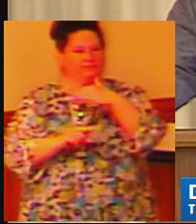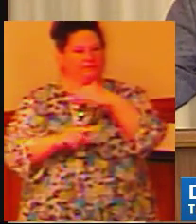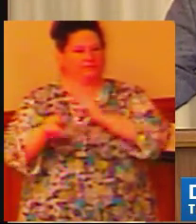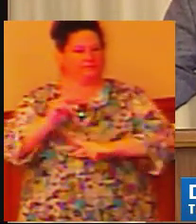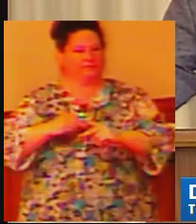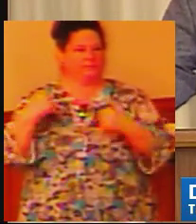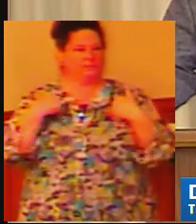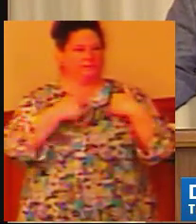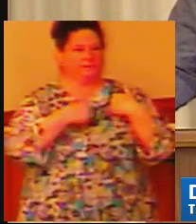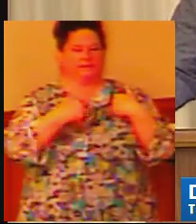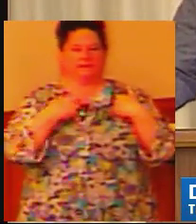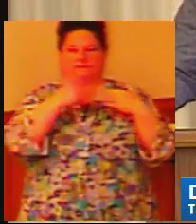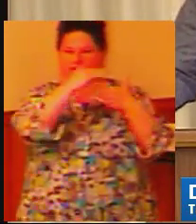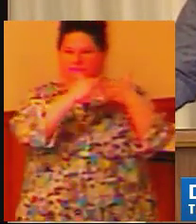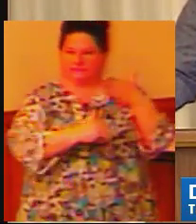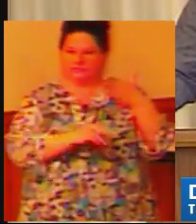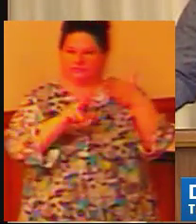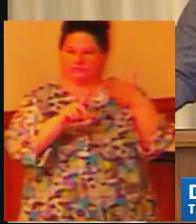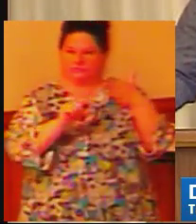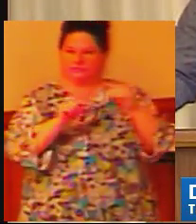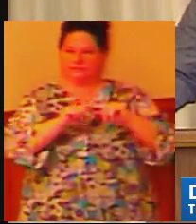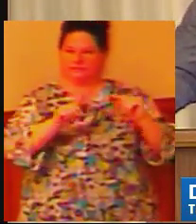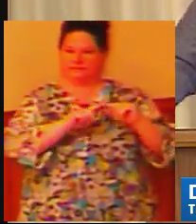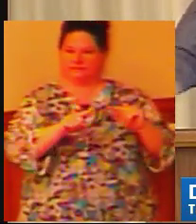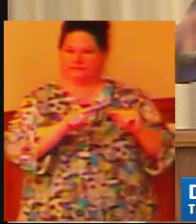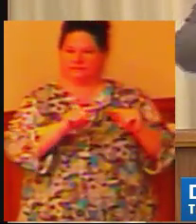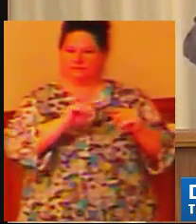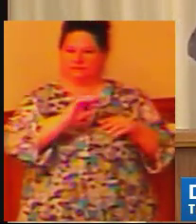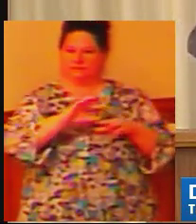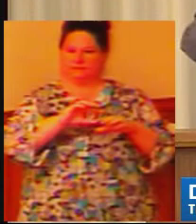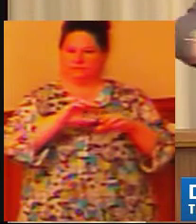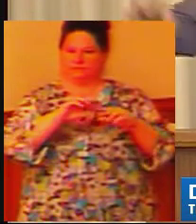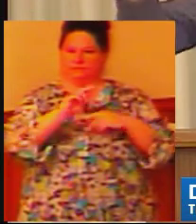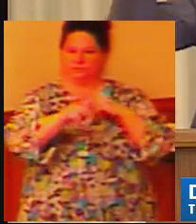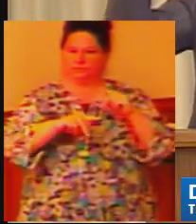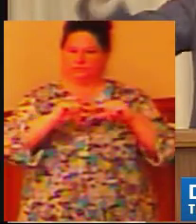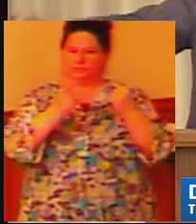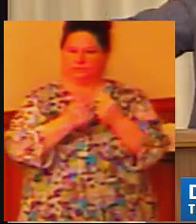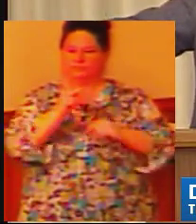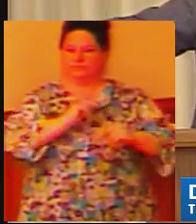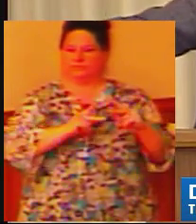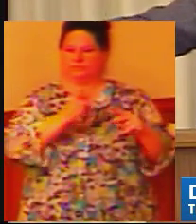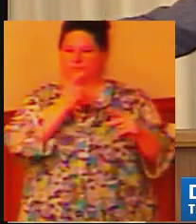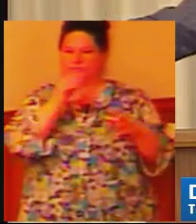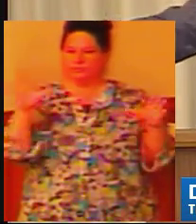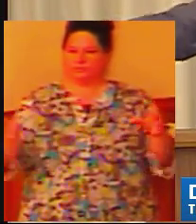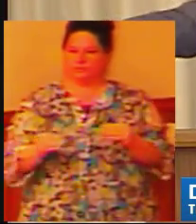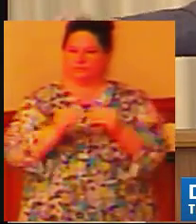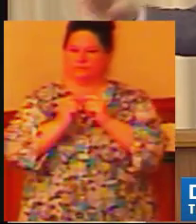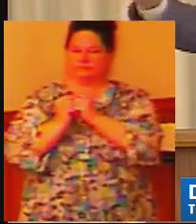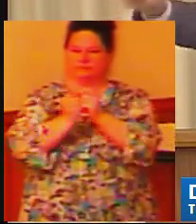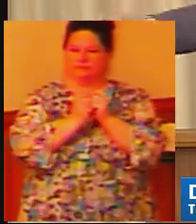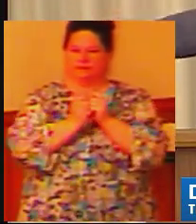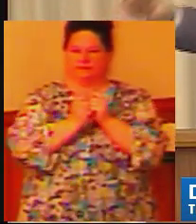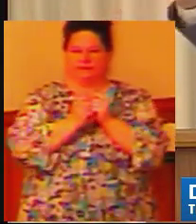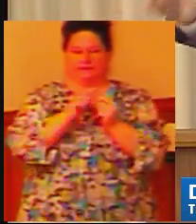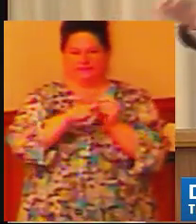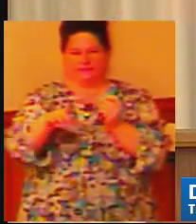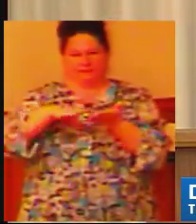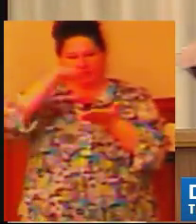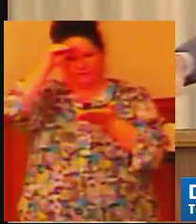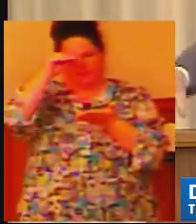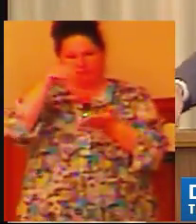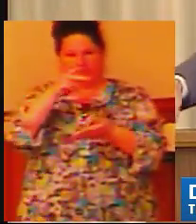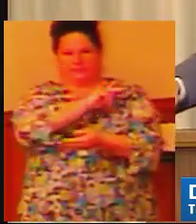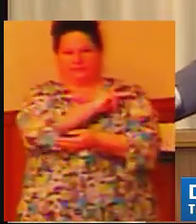got a list of 20 different types of people here that all got together for one reason, and they found out that the power of God's words changed